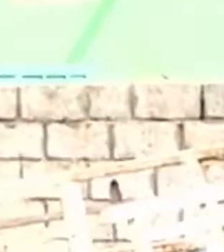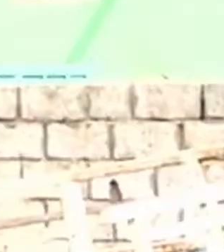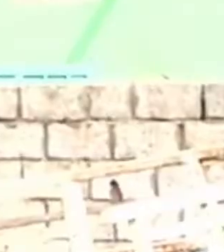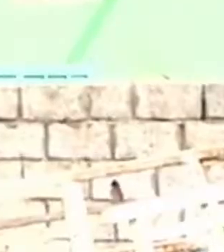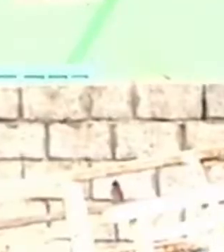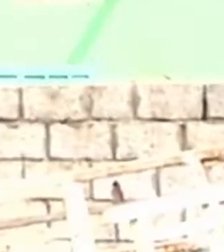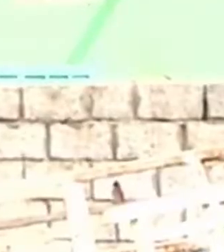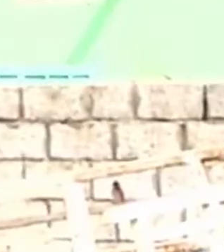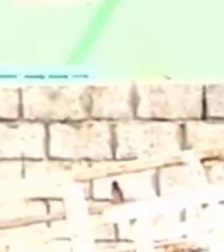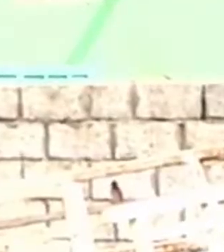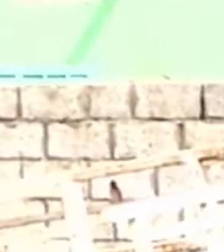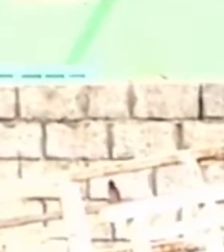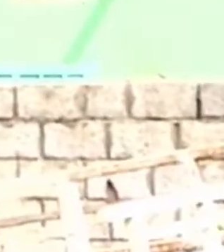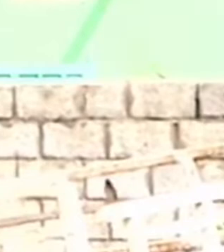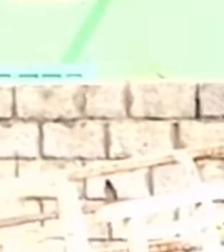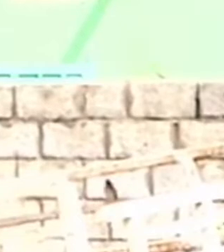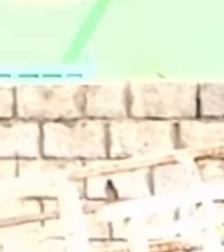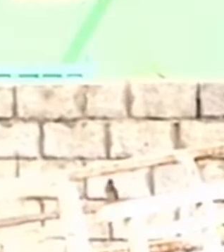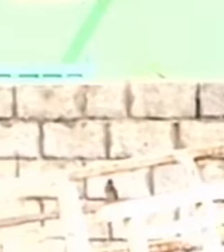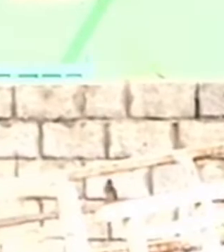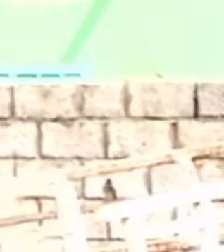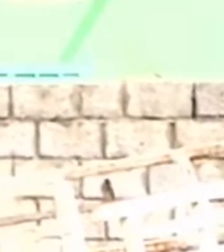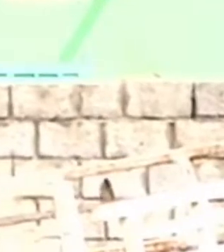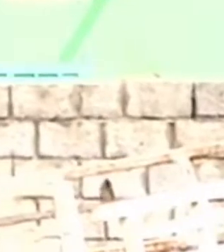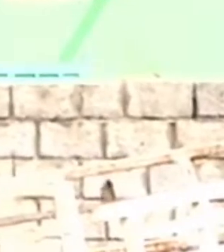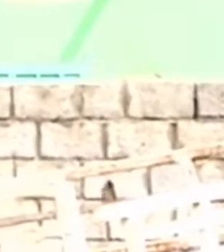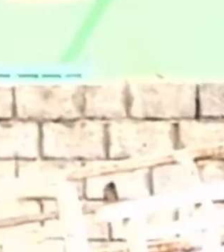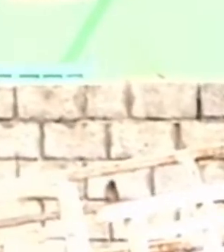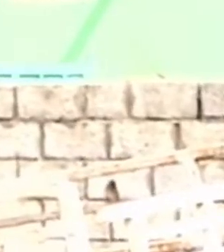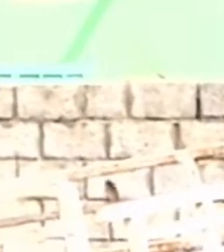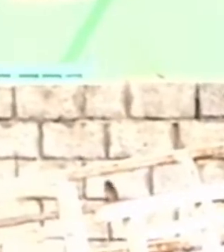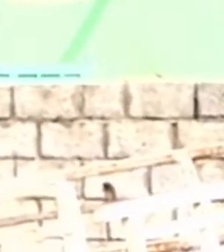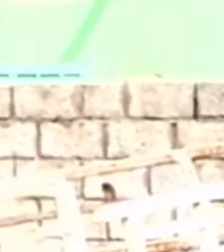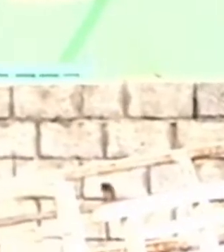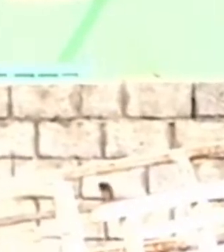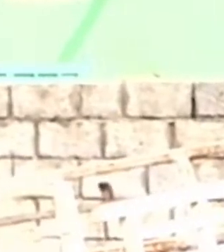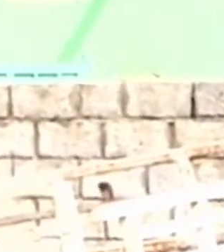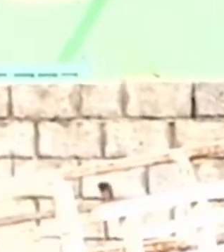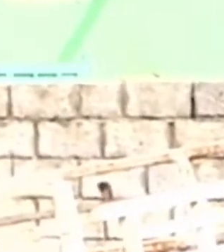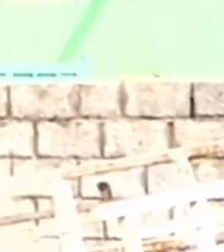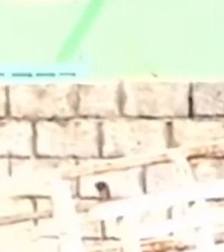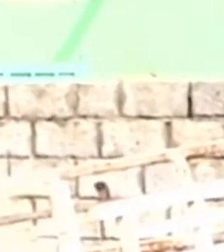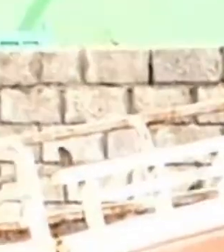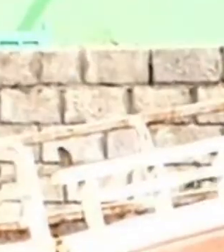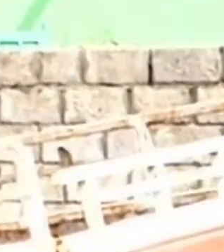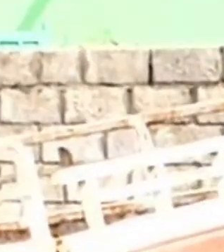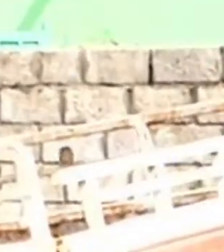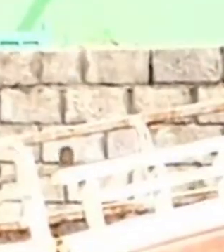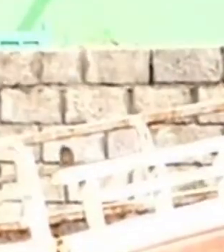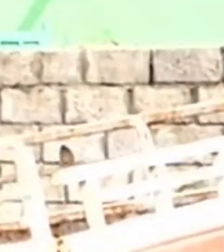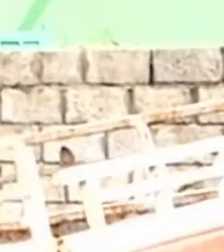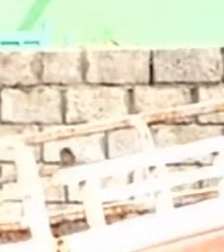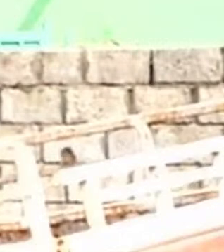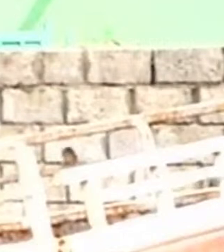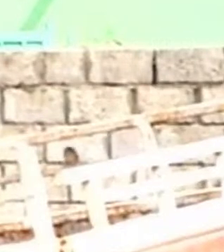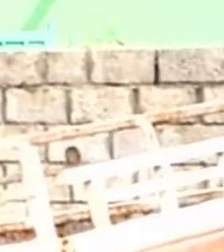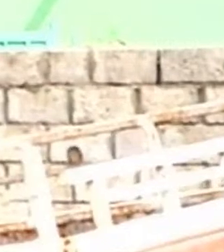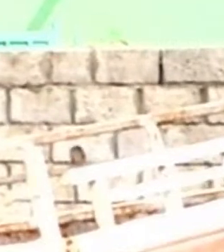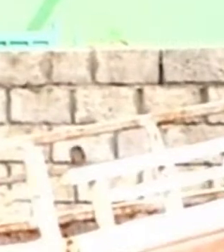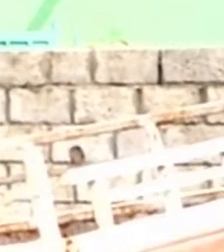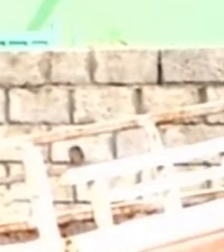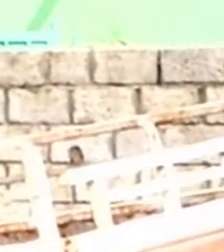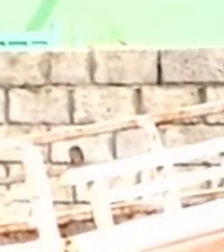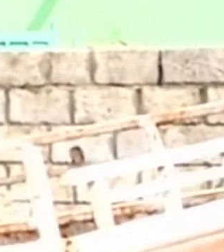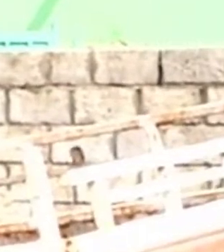especially that what is happening now comes from the community itself. So we are very happy with what is happening. Mr. Masialeti is appealing